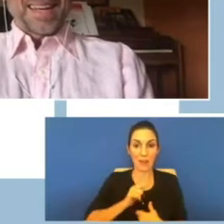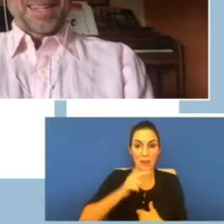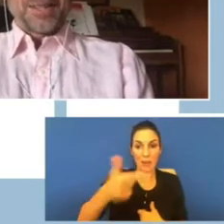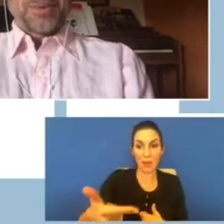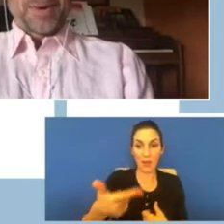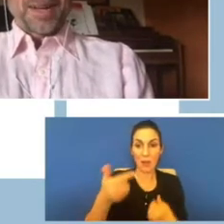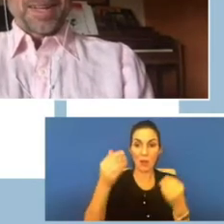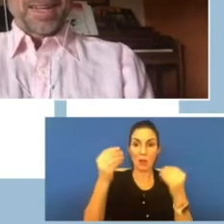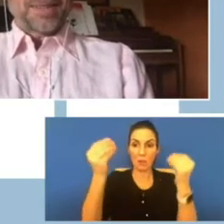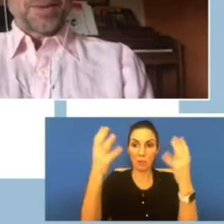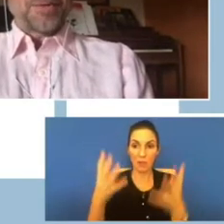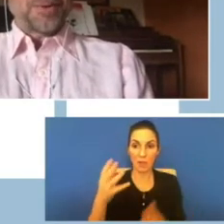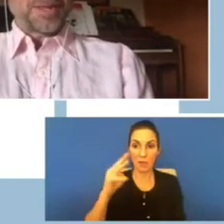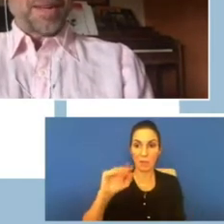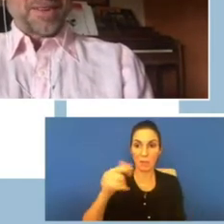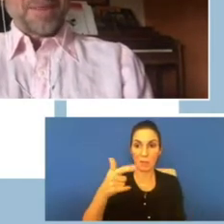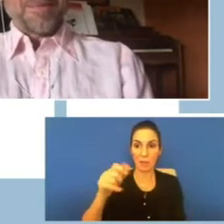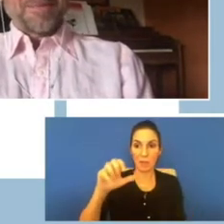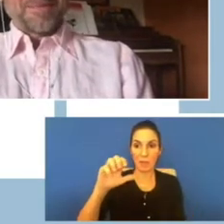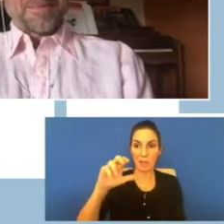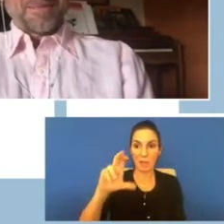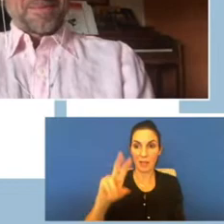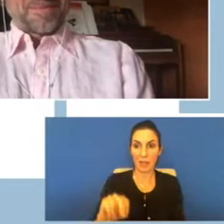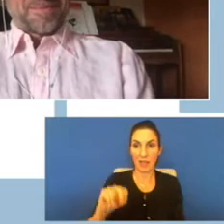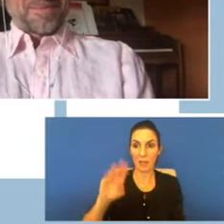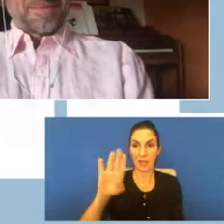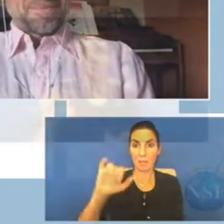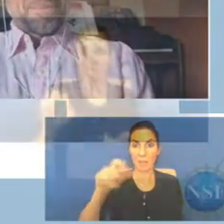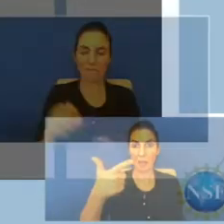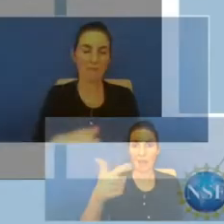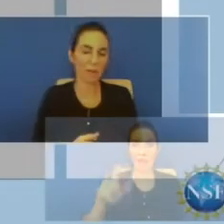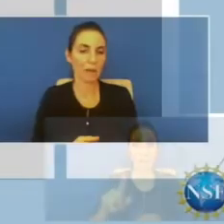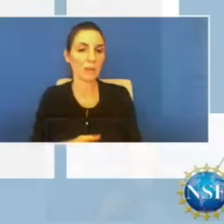Bang to kick us off for the plenary.